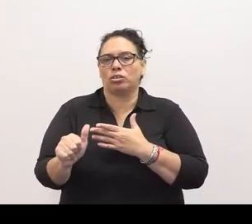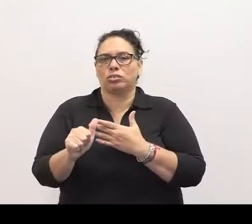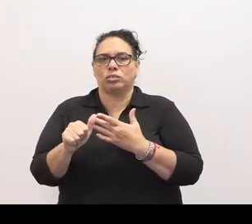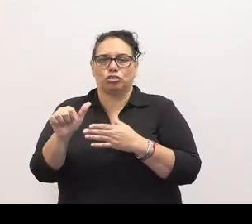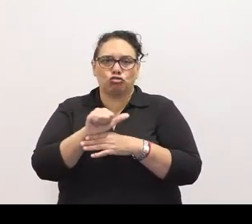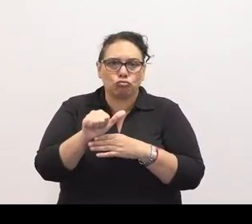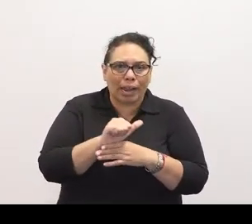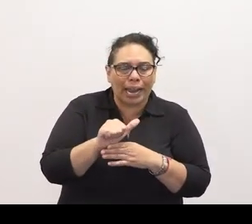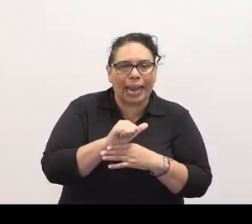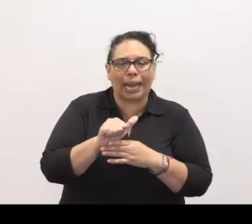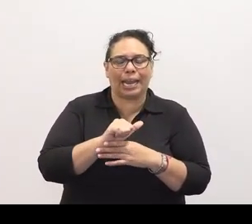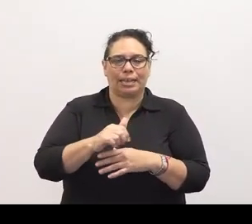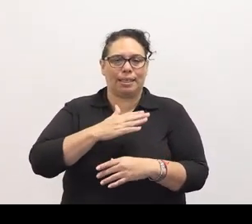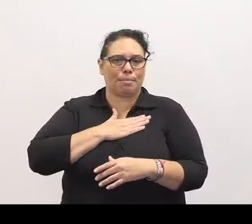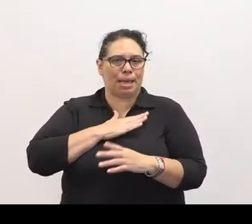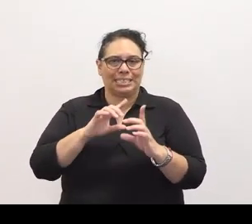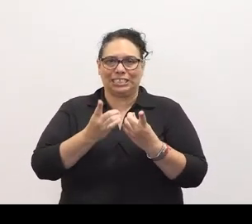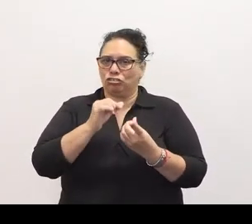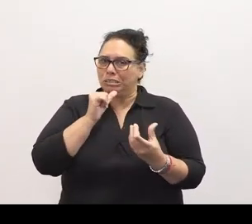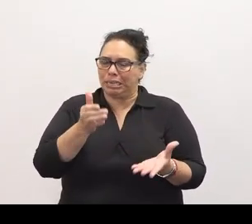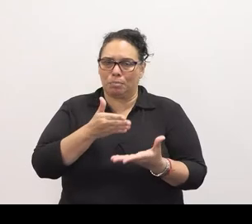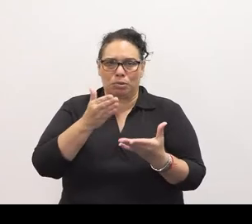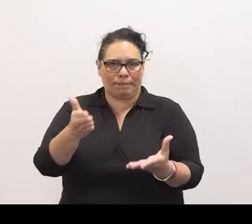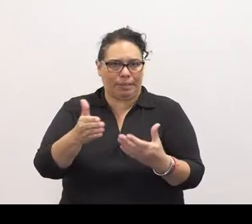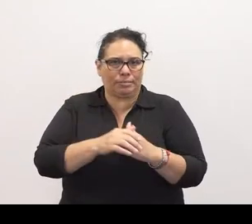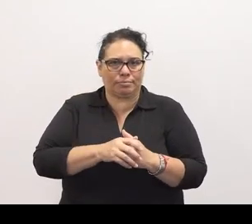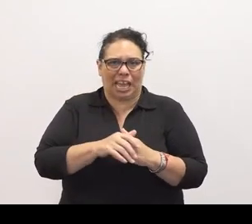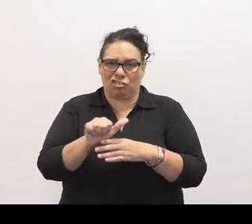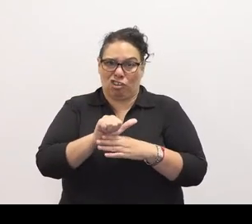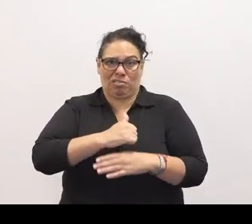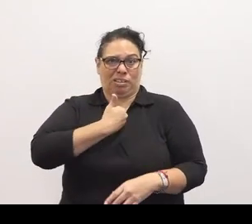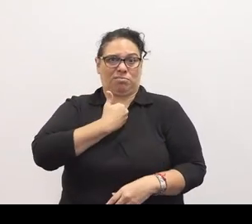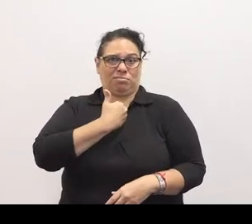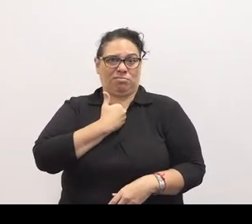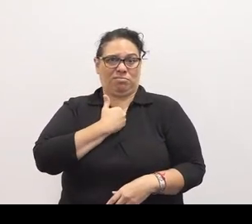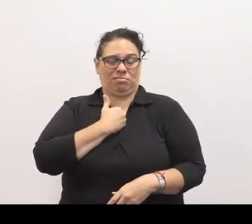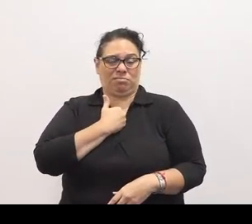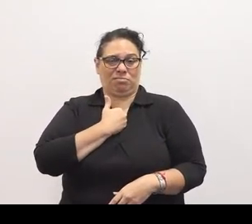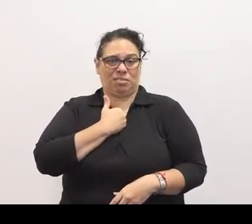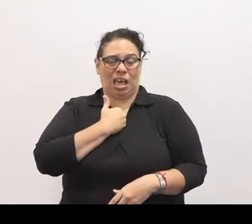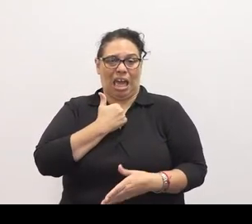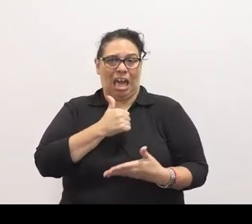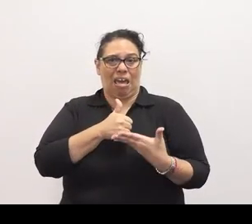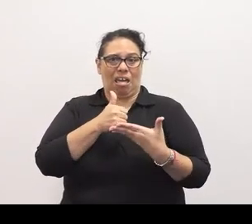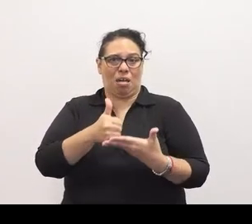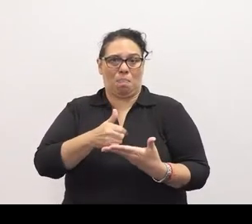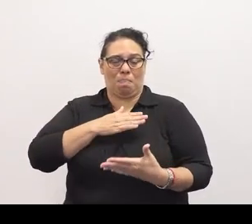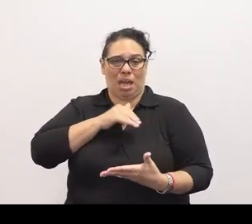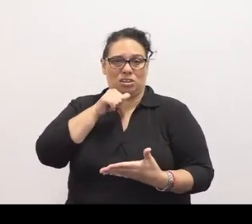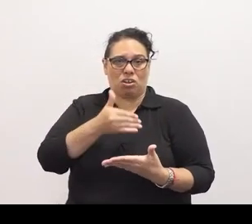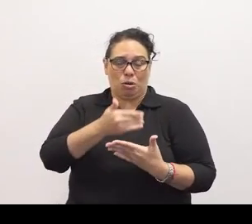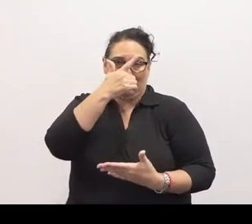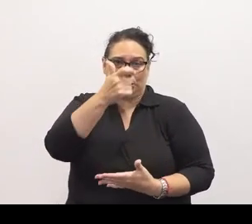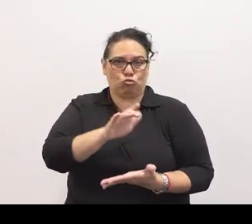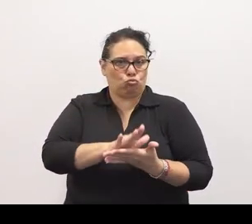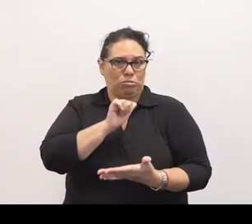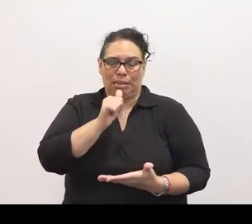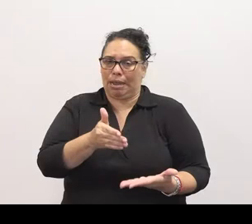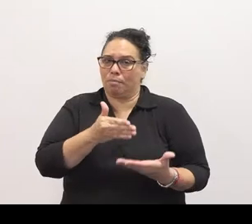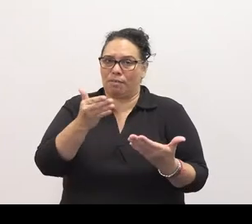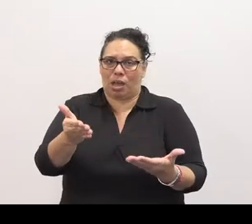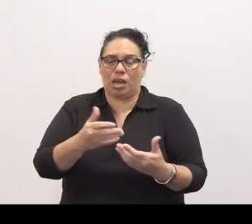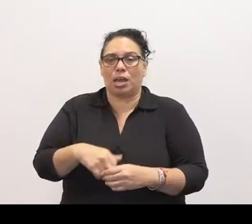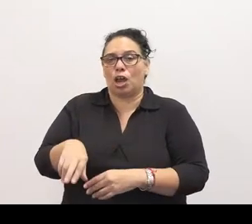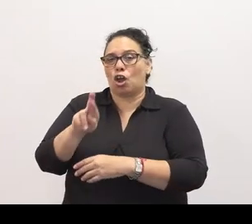training that my own district did not provide. I filled in the gaps for my daughter that the school did not provide. As an